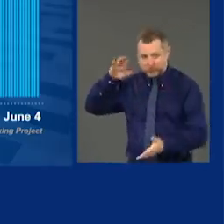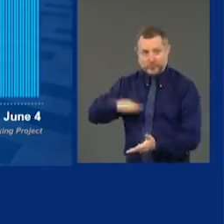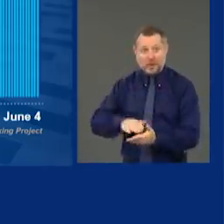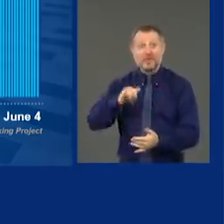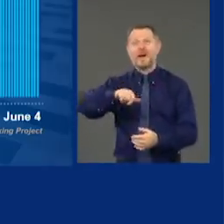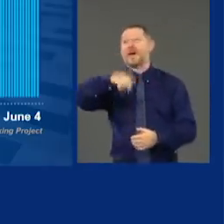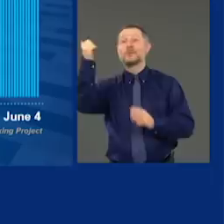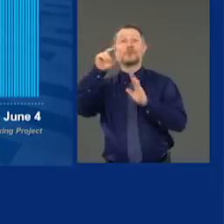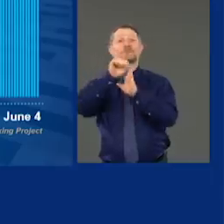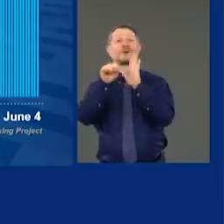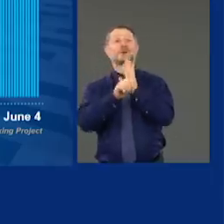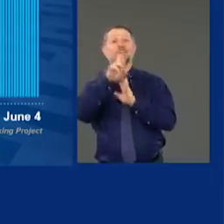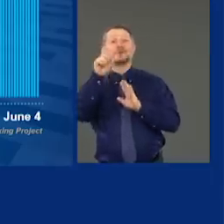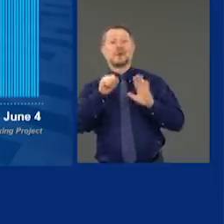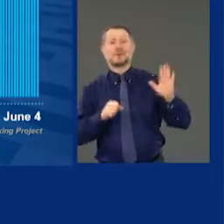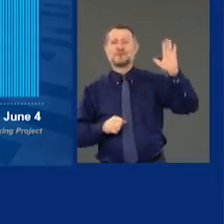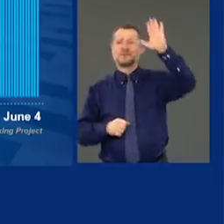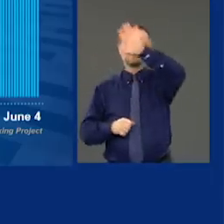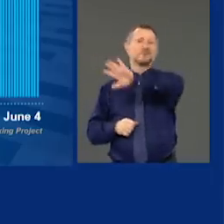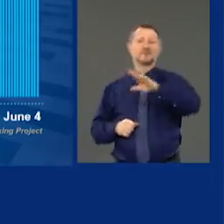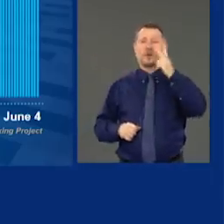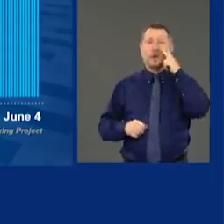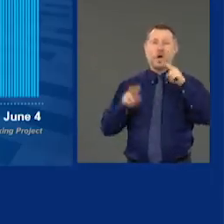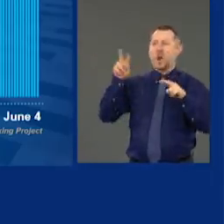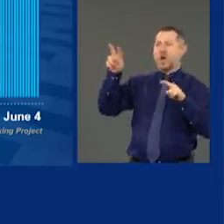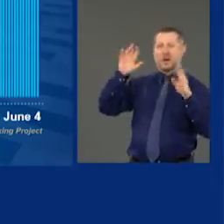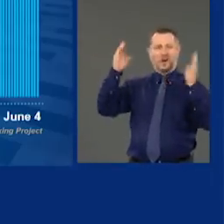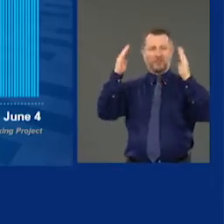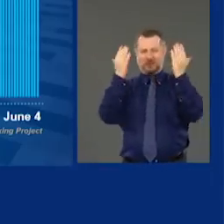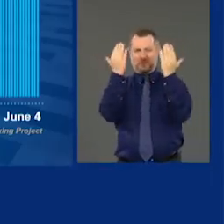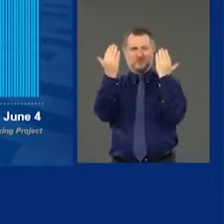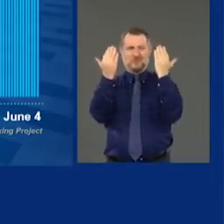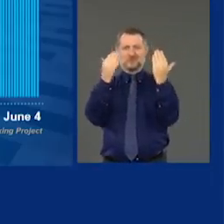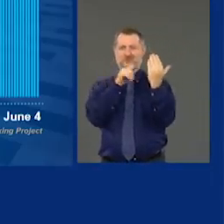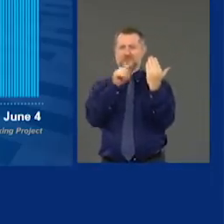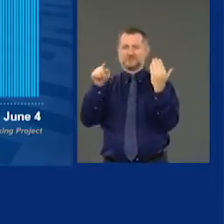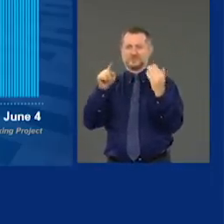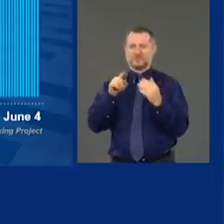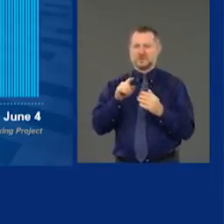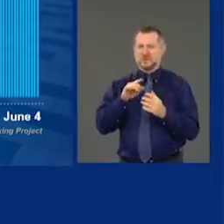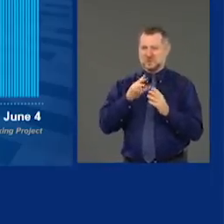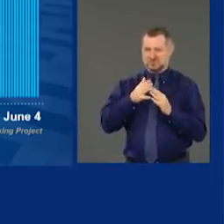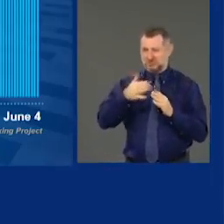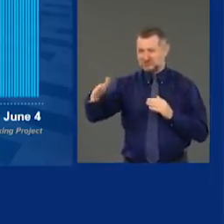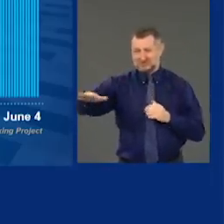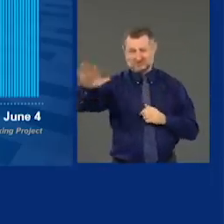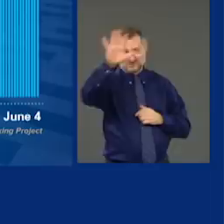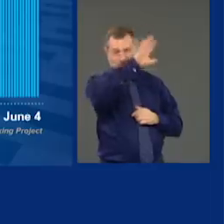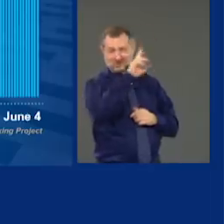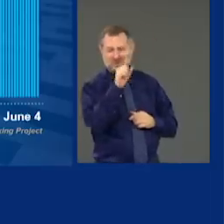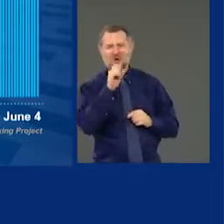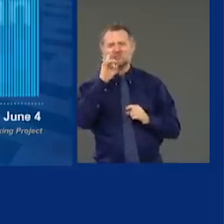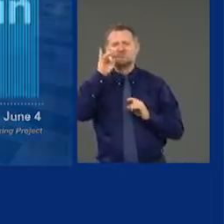And they did not have the problem that we had. New Yorkers did